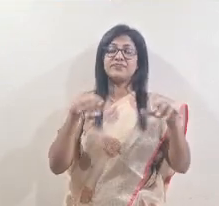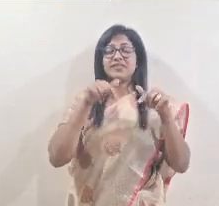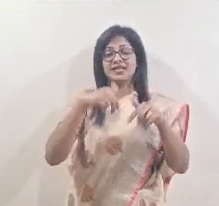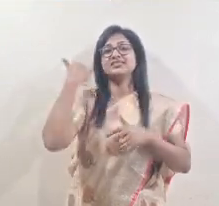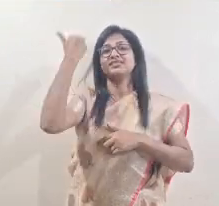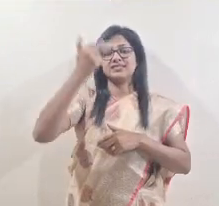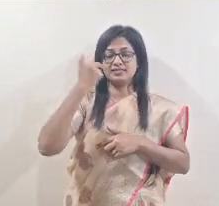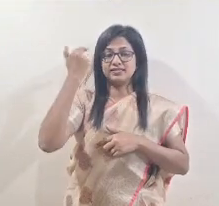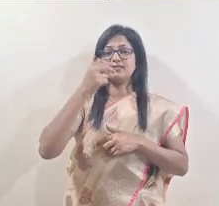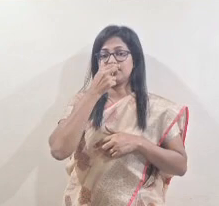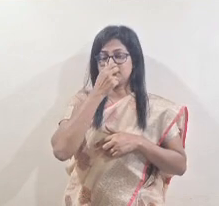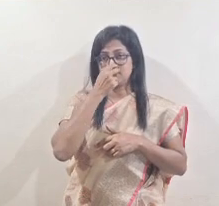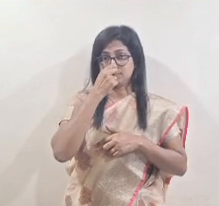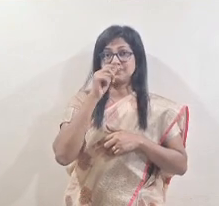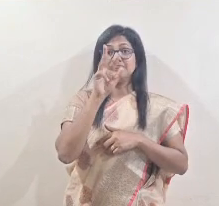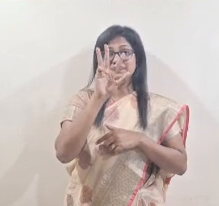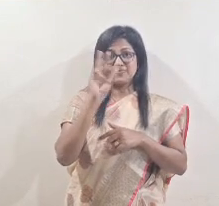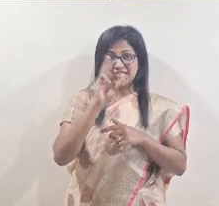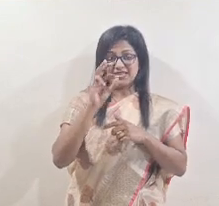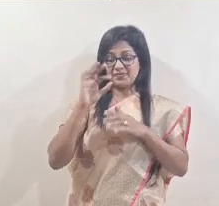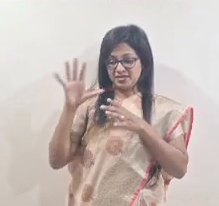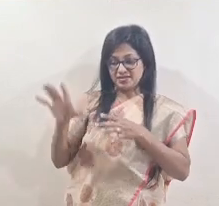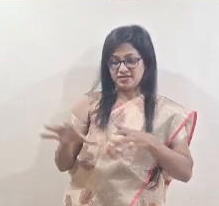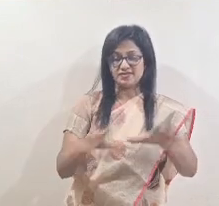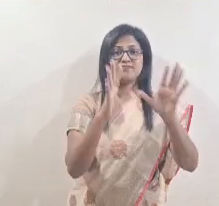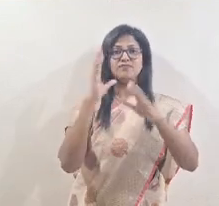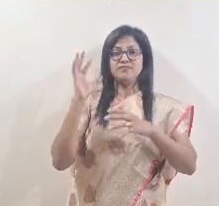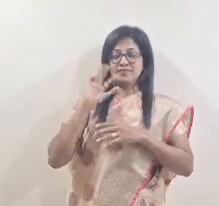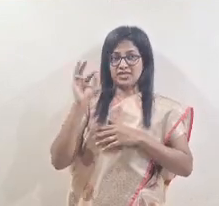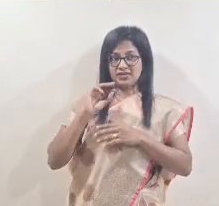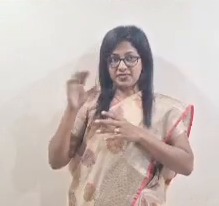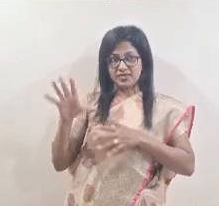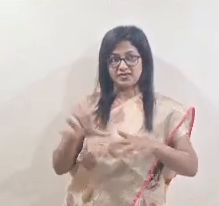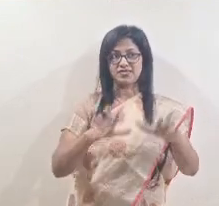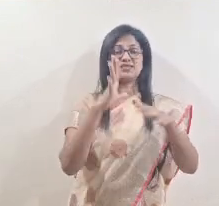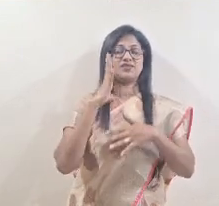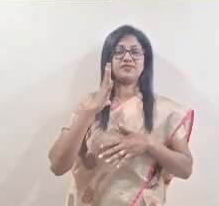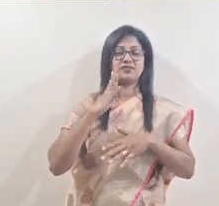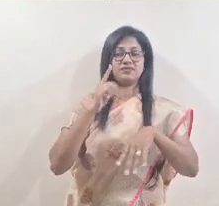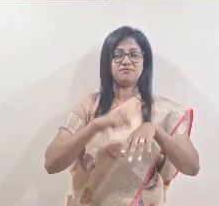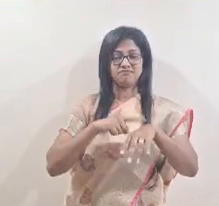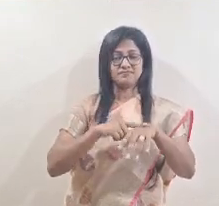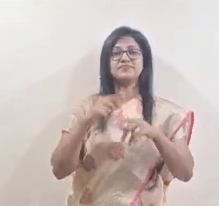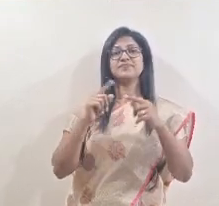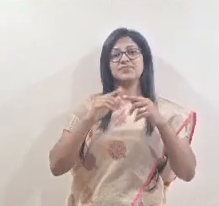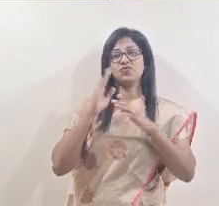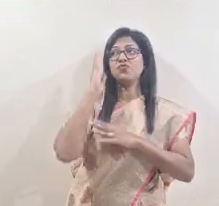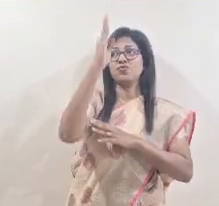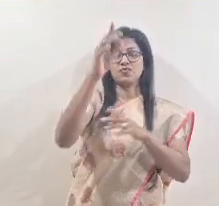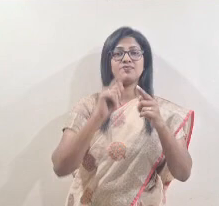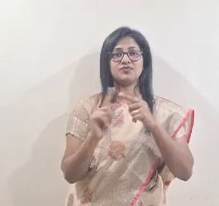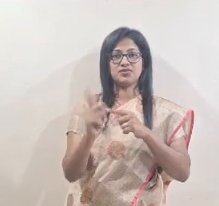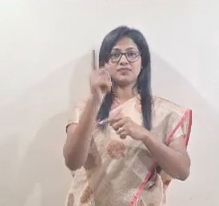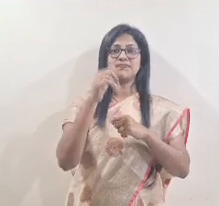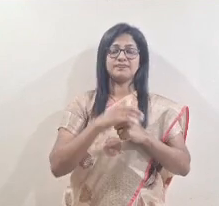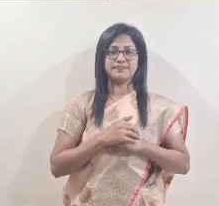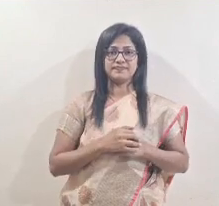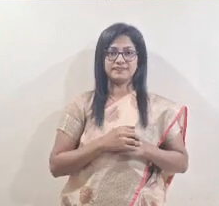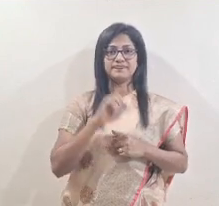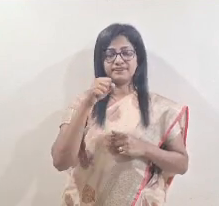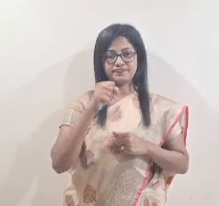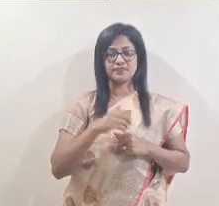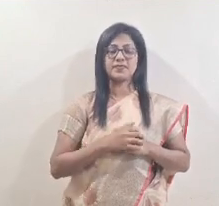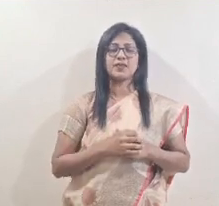have given a 30 minutes waiting time for each trip. Yes.